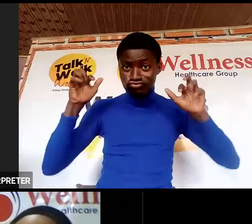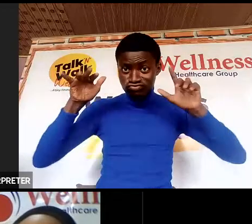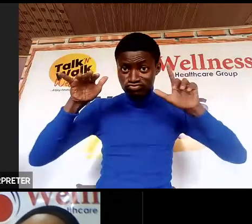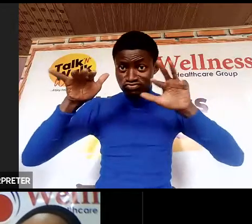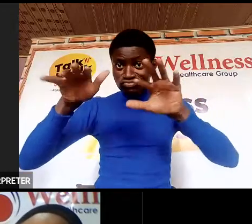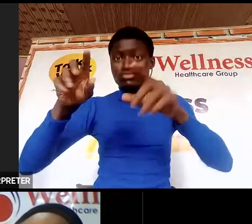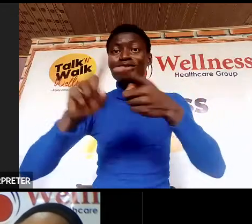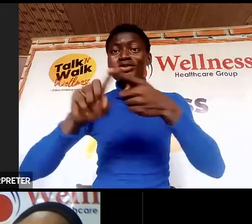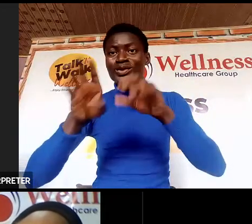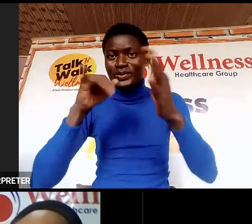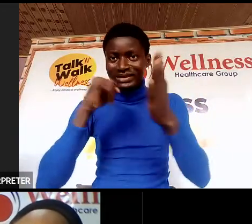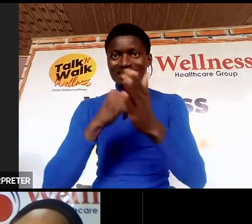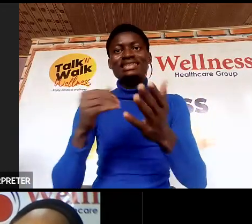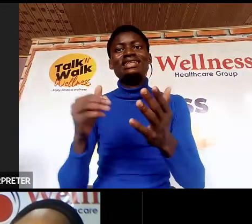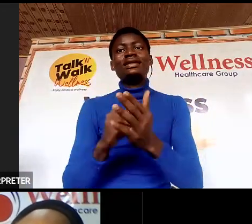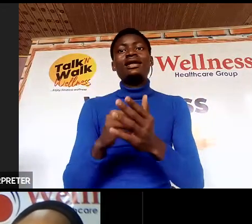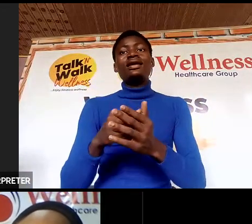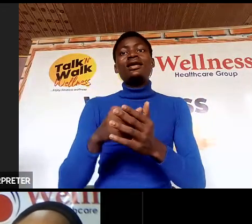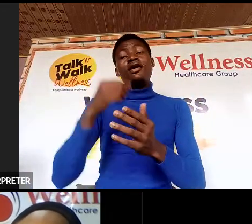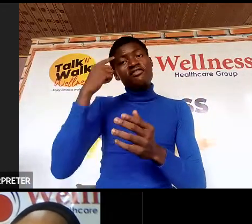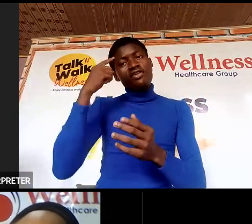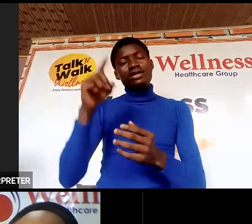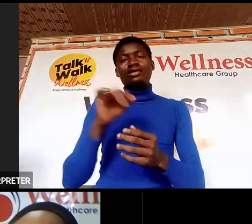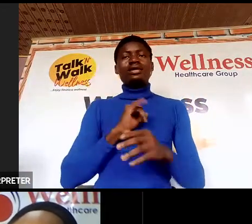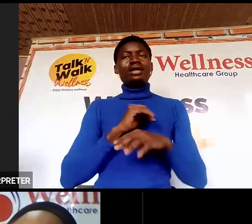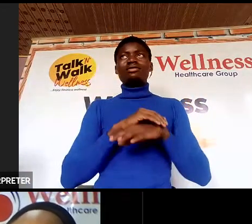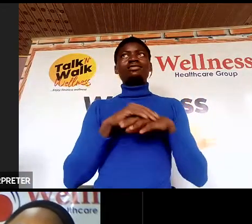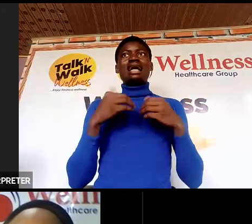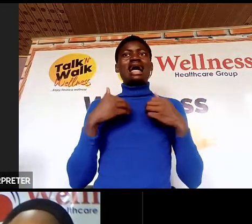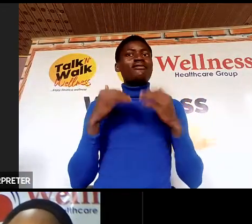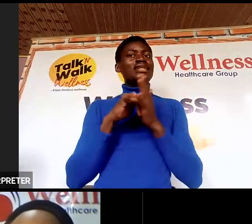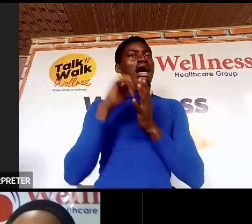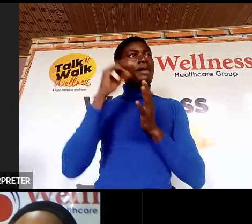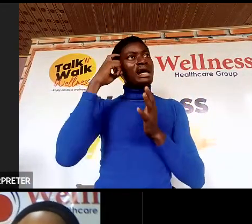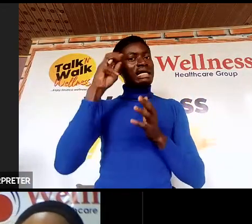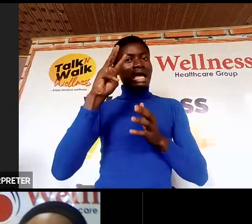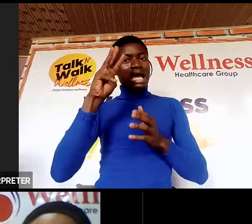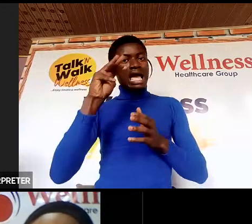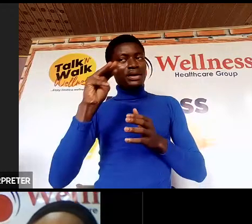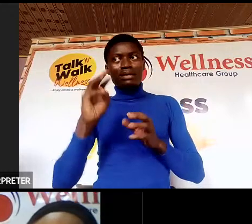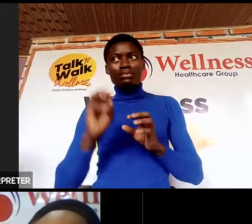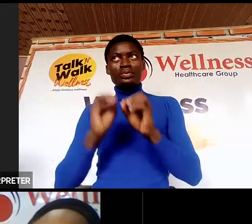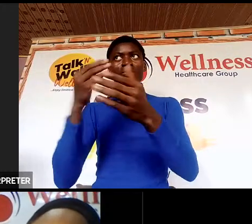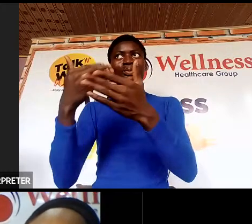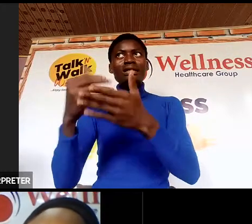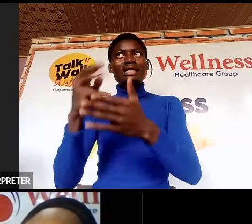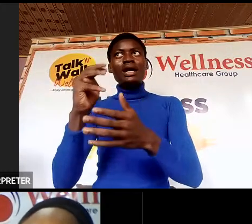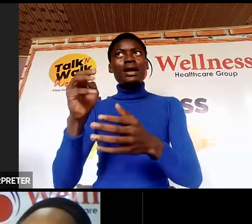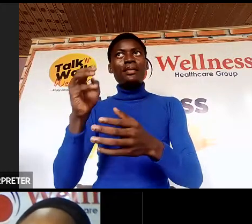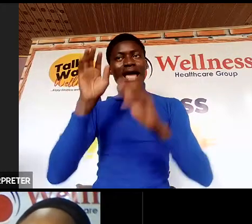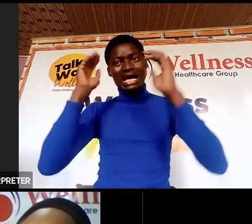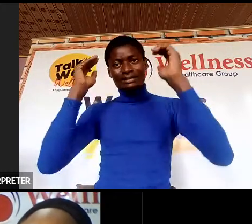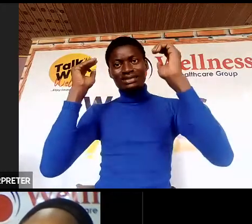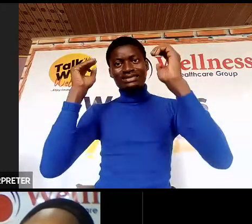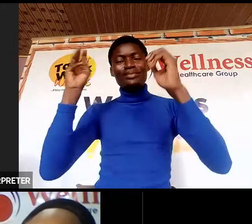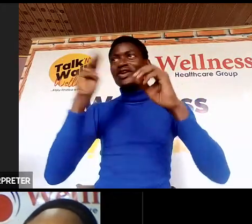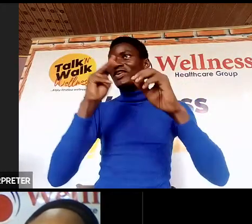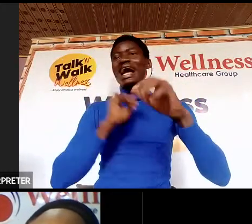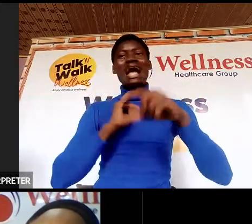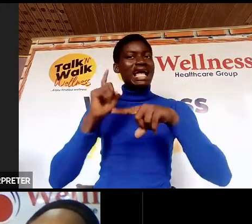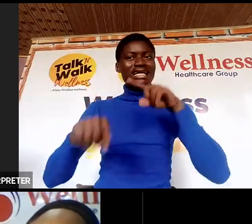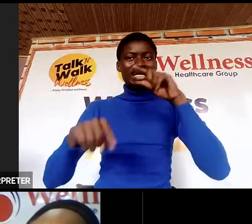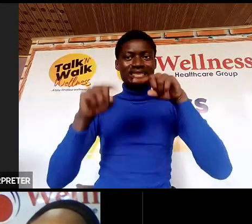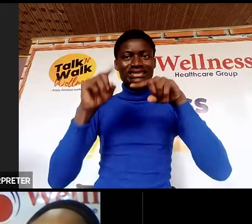sleep, if I put my money in those kind of things. So it's all about different risk appetite for different